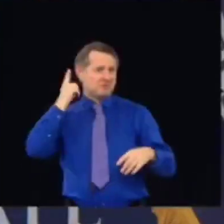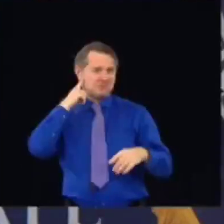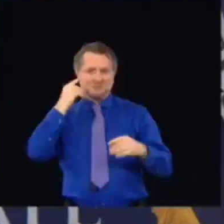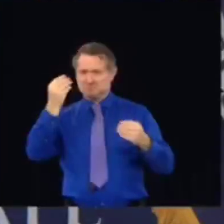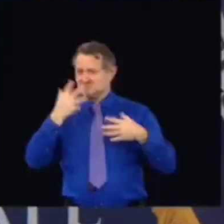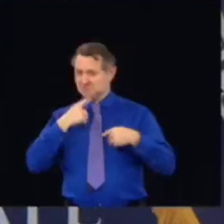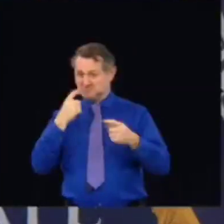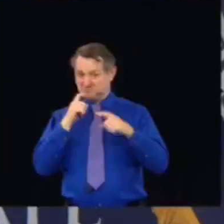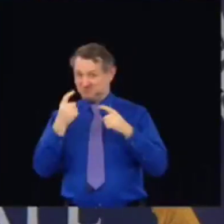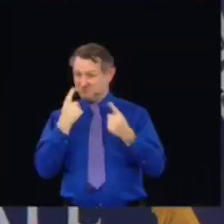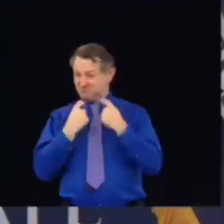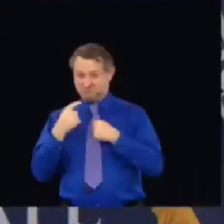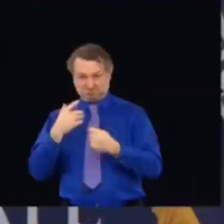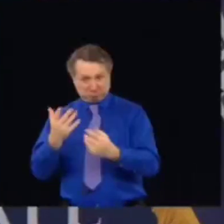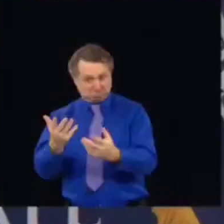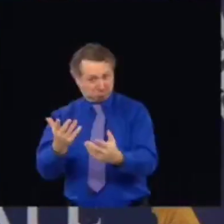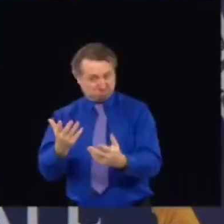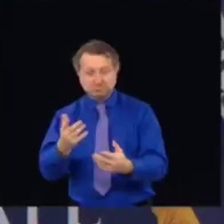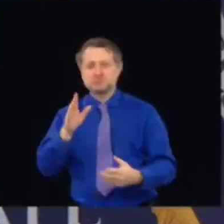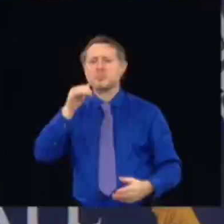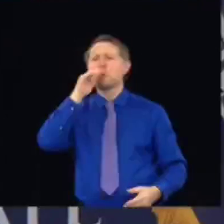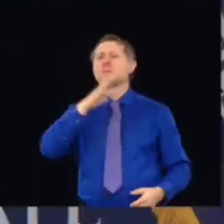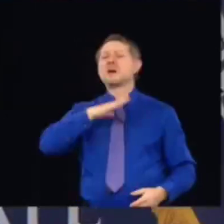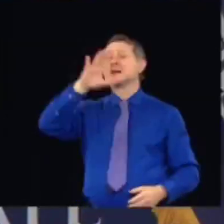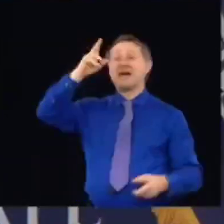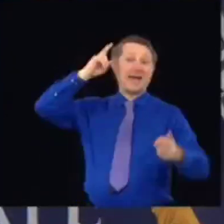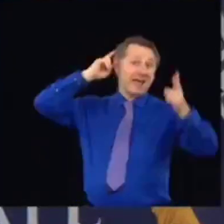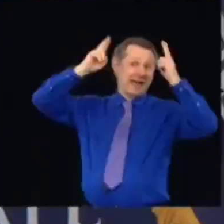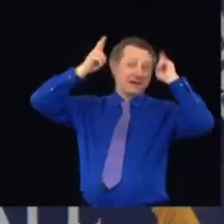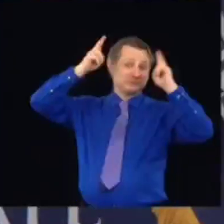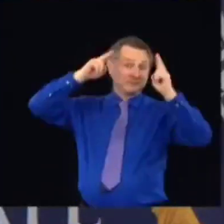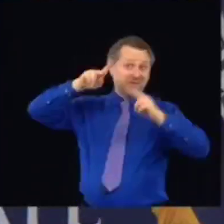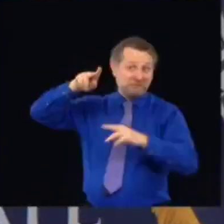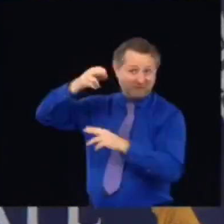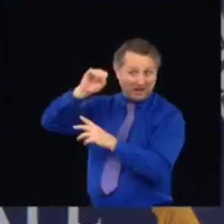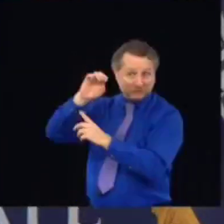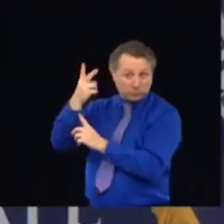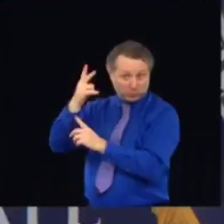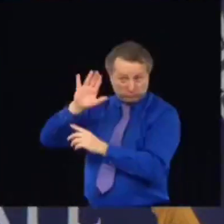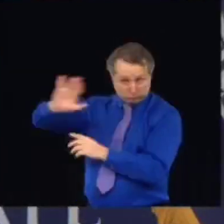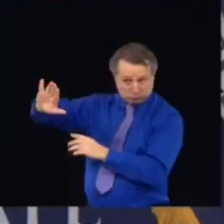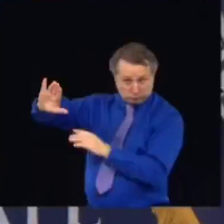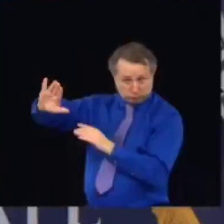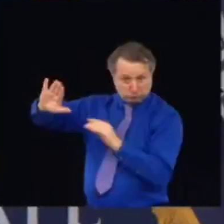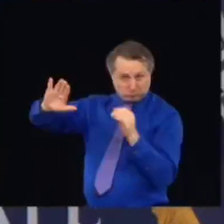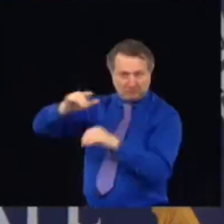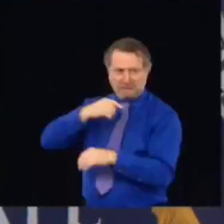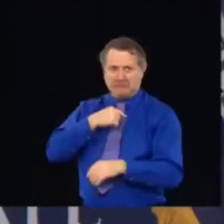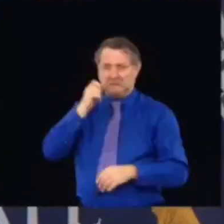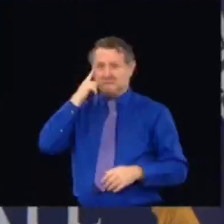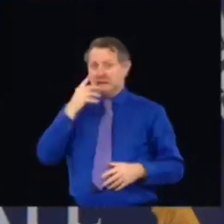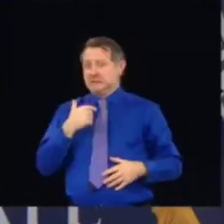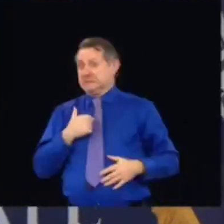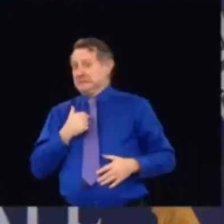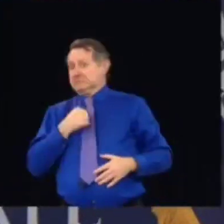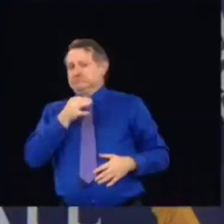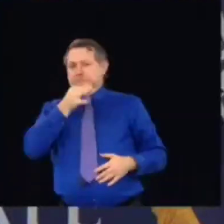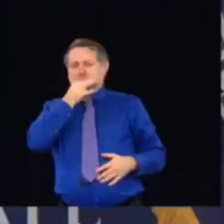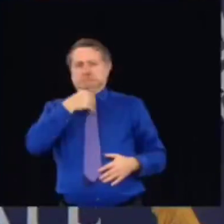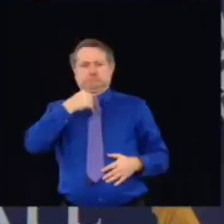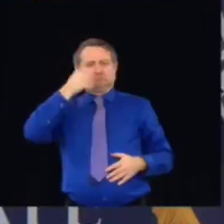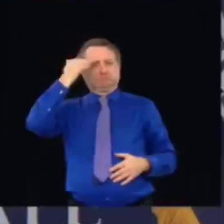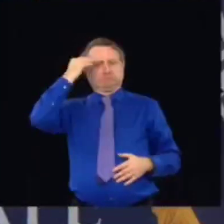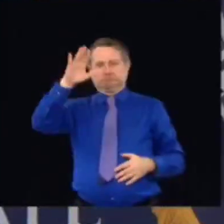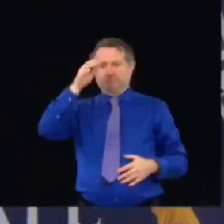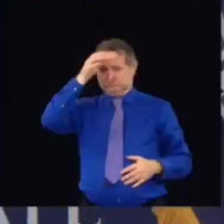see hairstylists as phase two? I don't know that I'm qualified to opine on that, unless you're saying I need